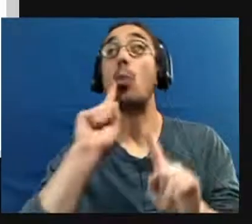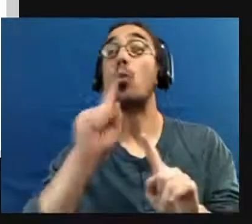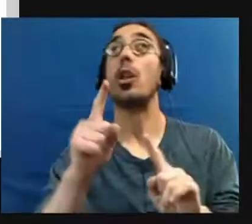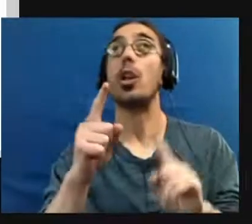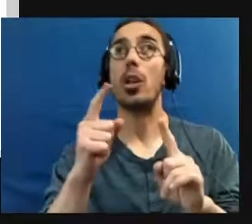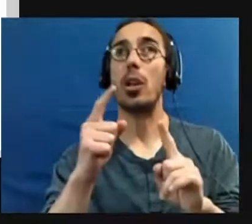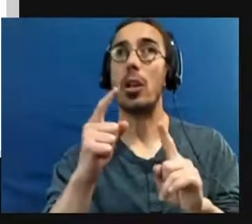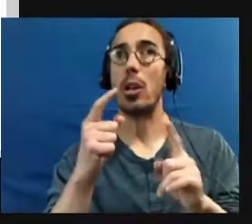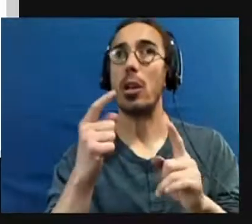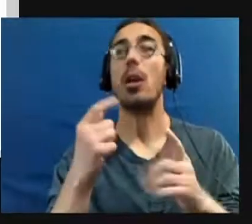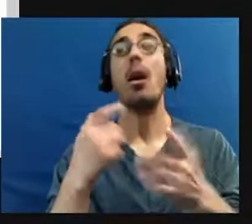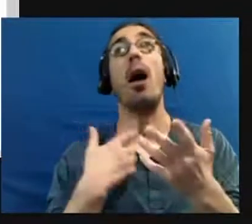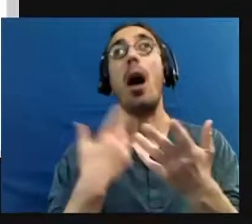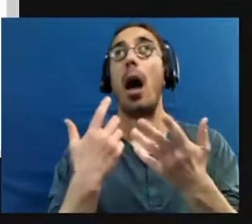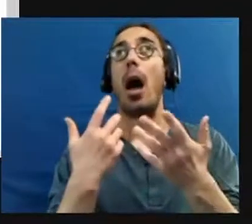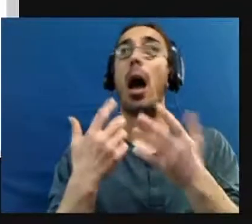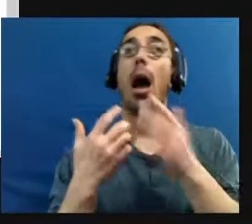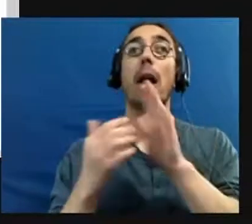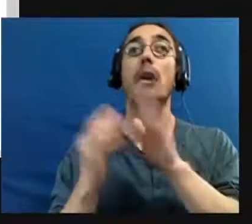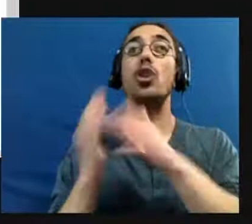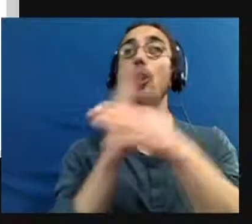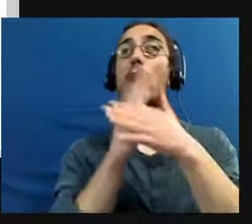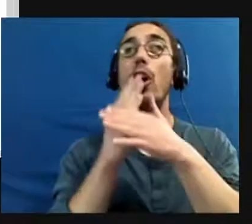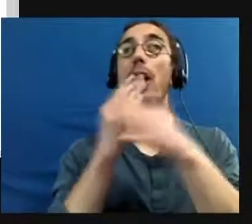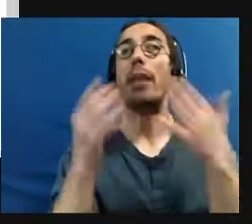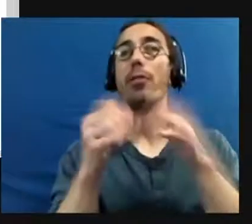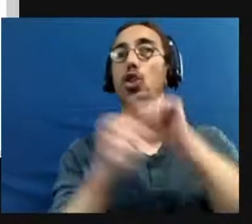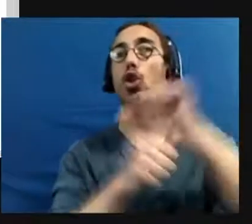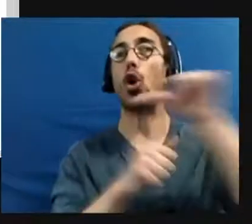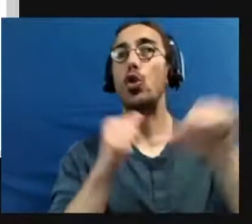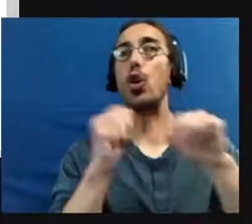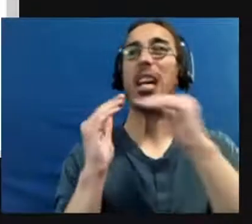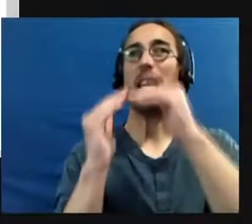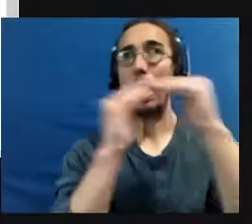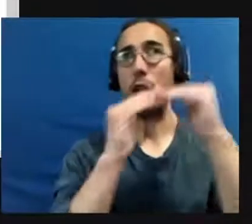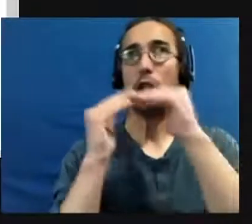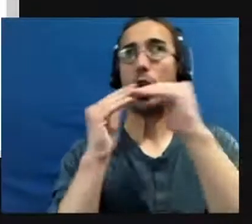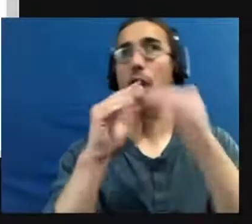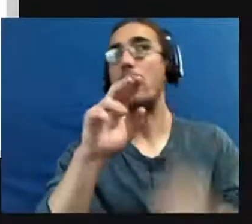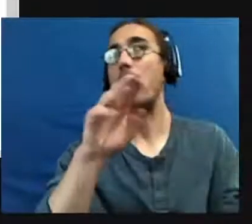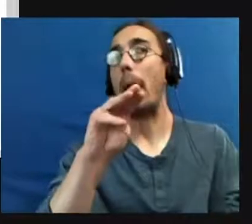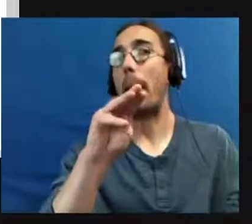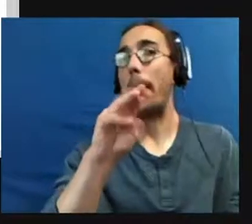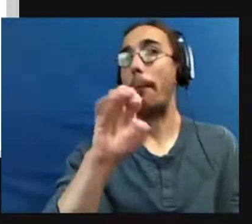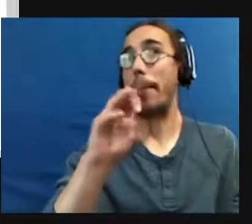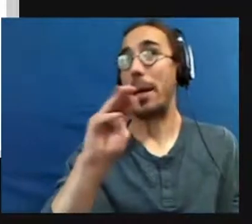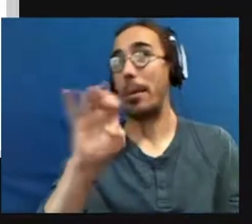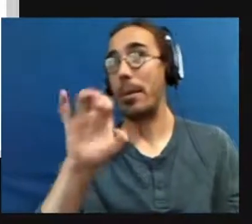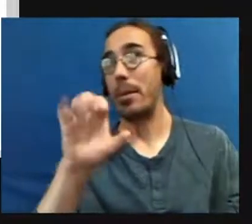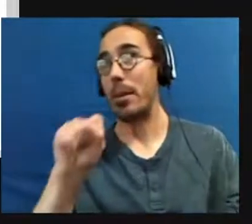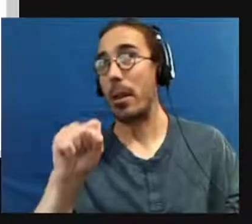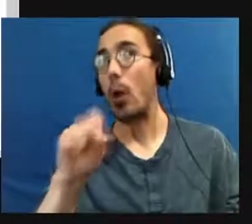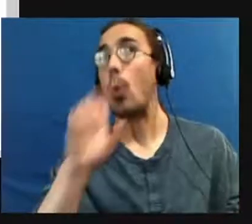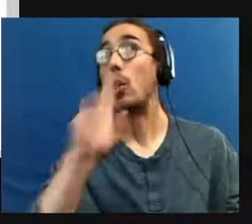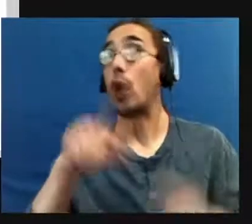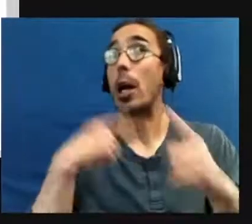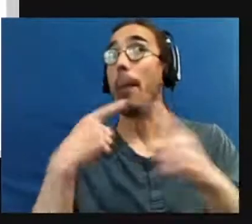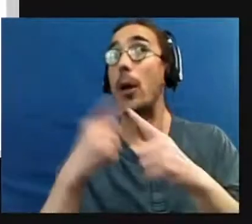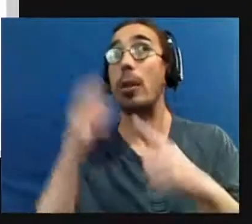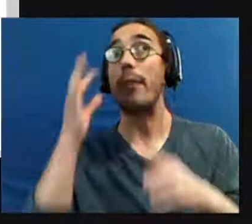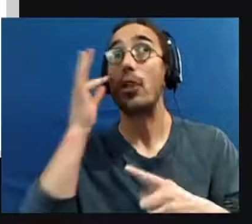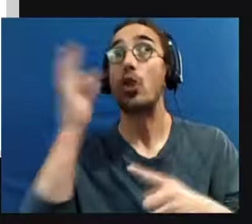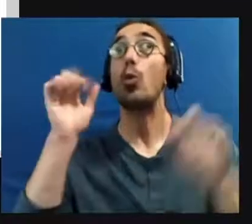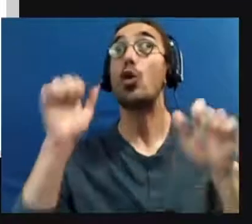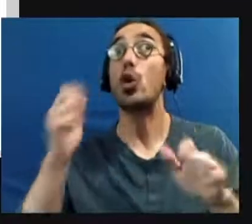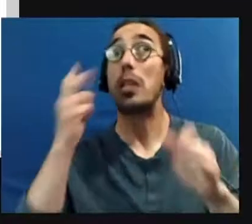justice memes, and I like to just really think about the fun ideas about the future that we could see. I think we live in a